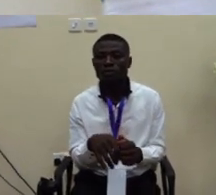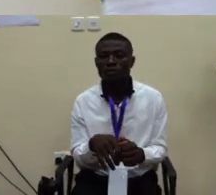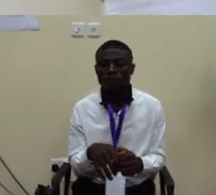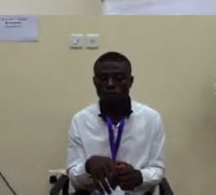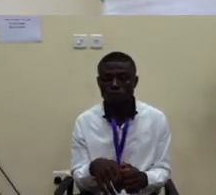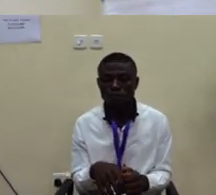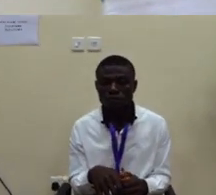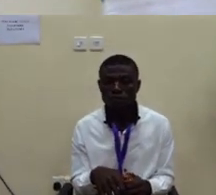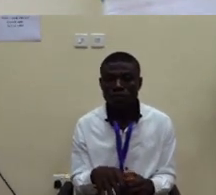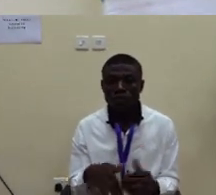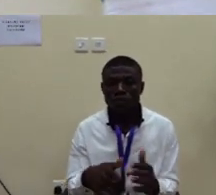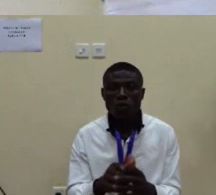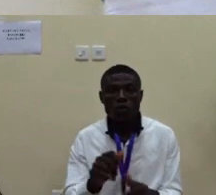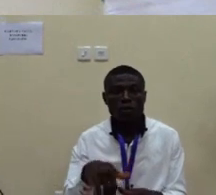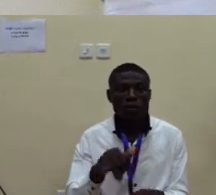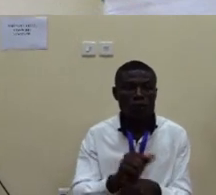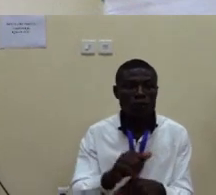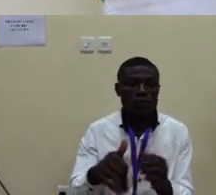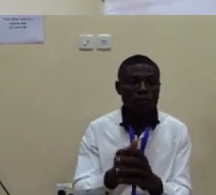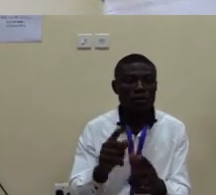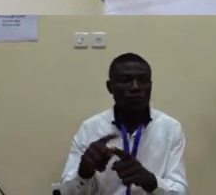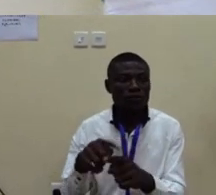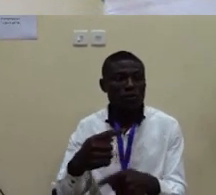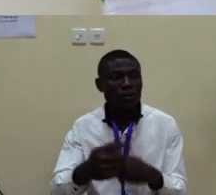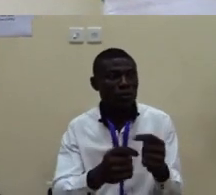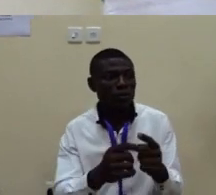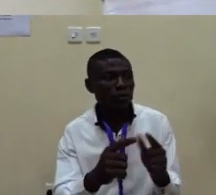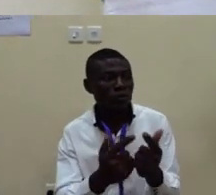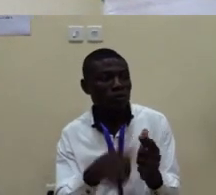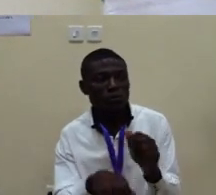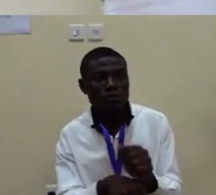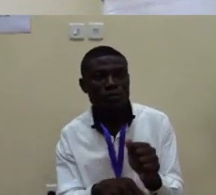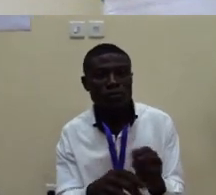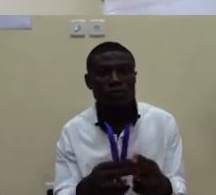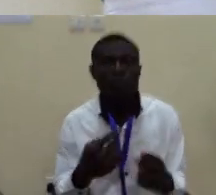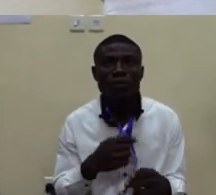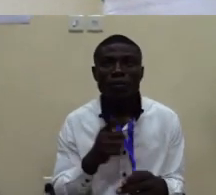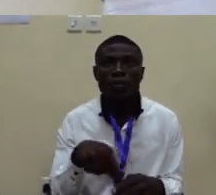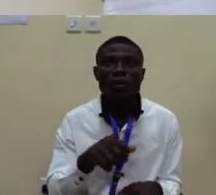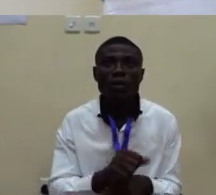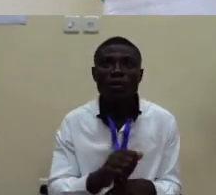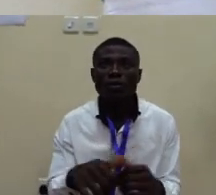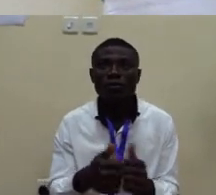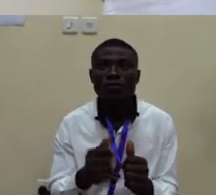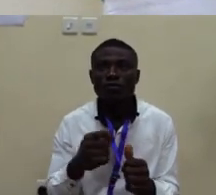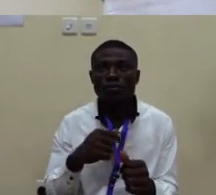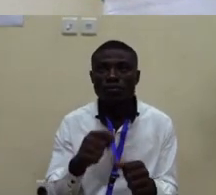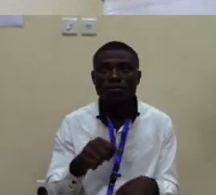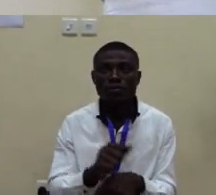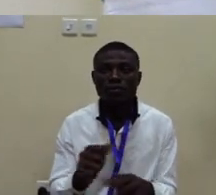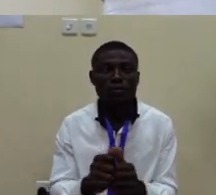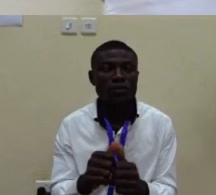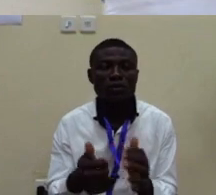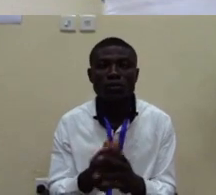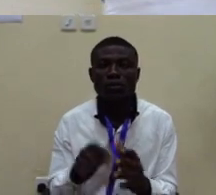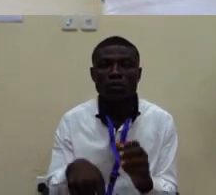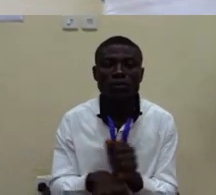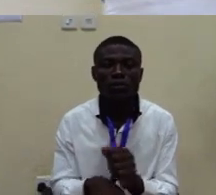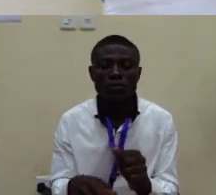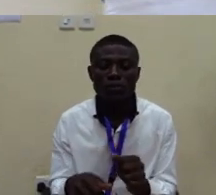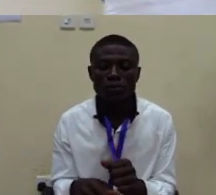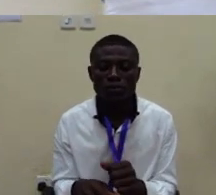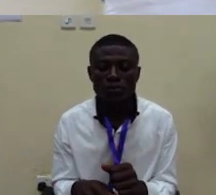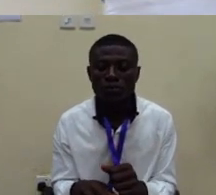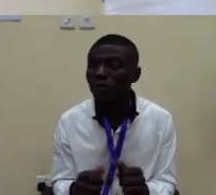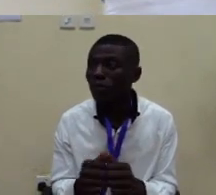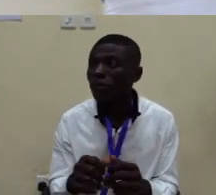with all the several grantees. So tell us a little bit about how co-creation strengthens